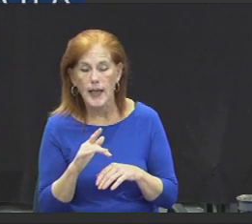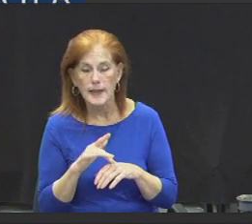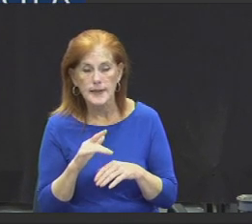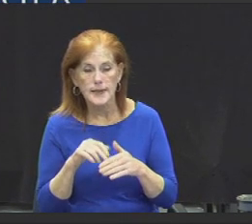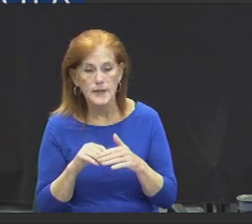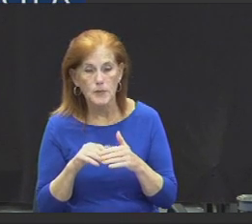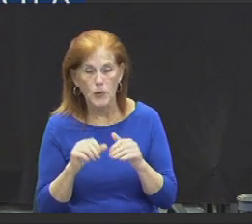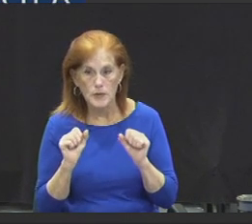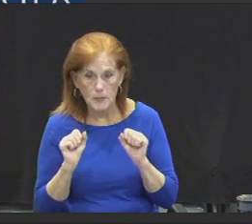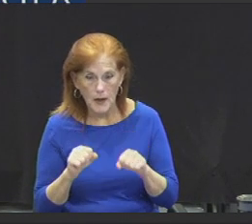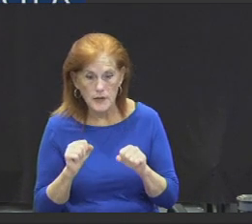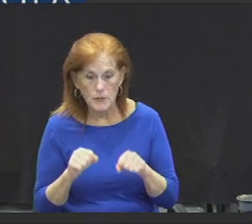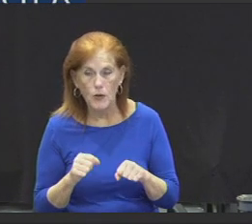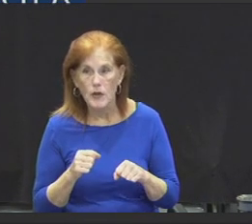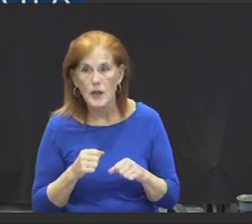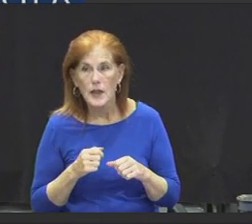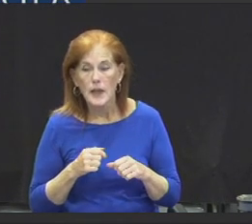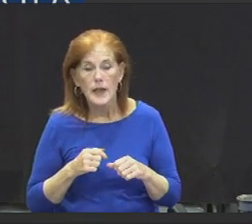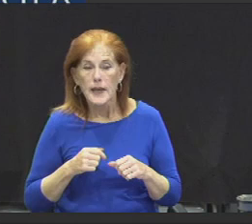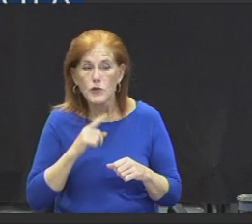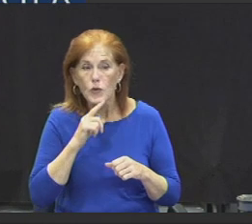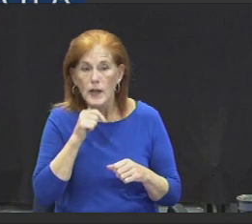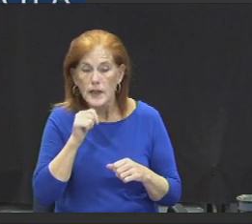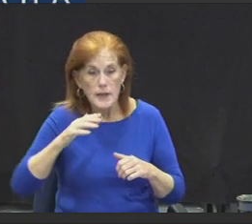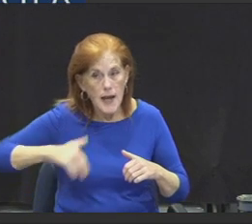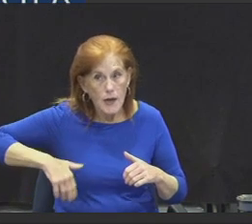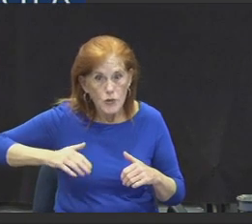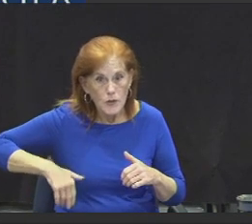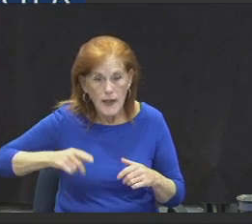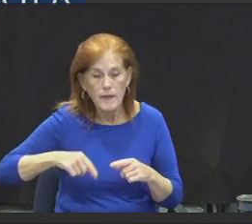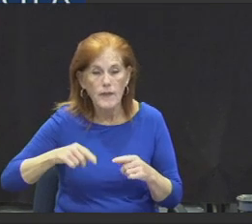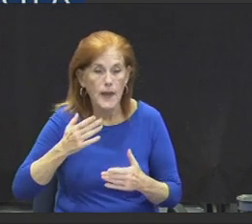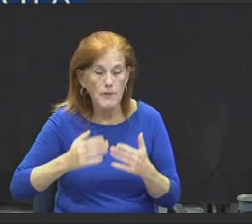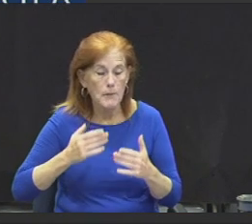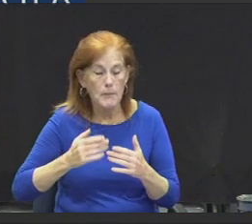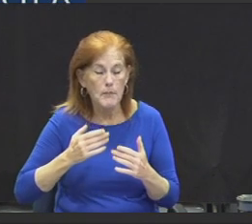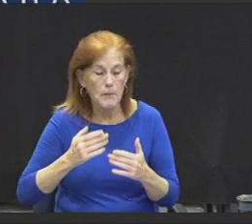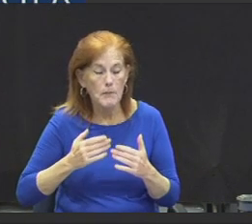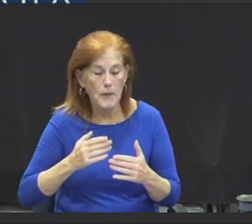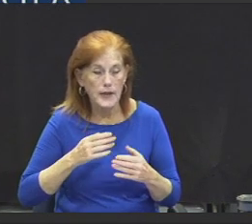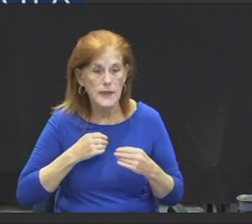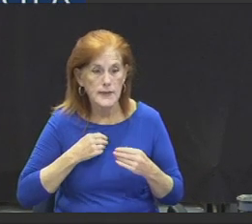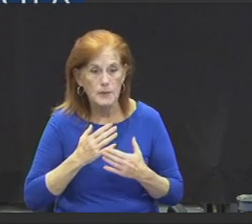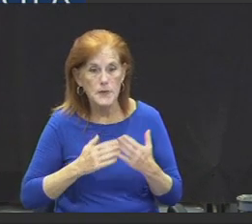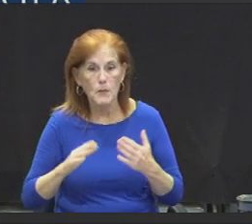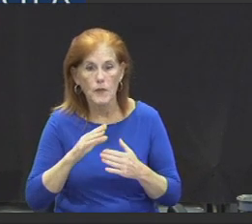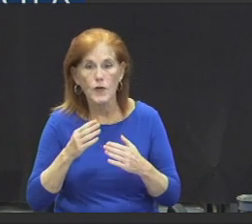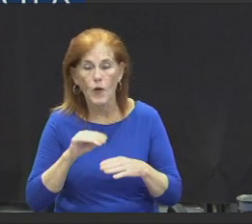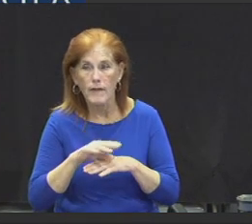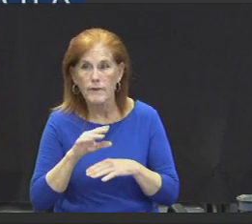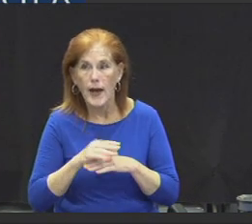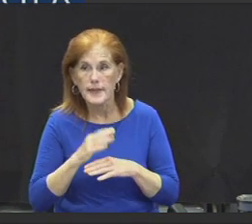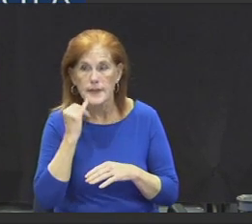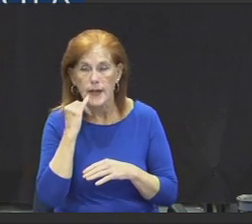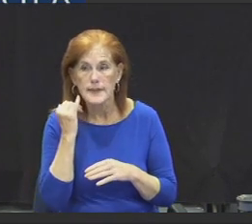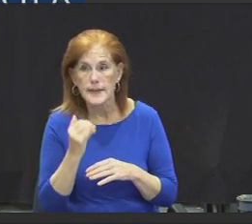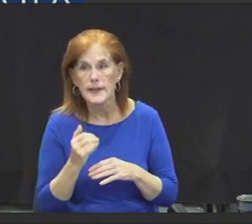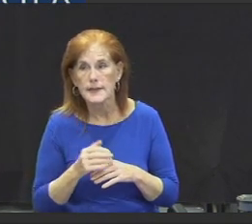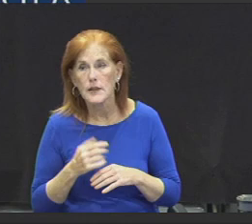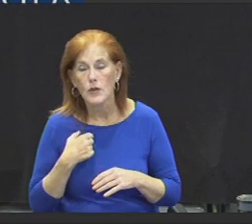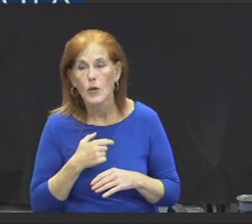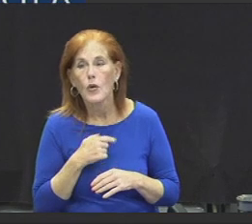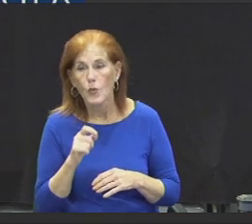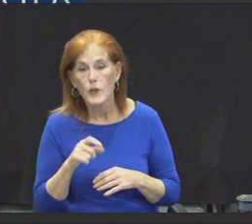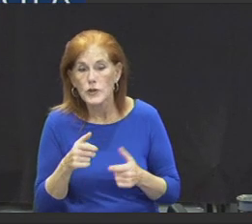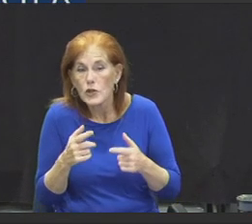possible. We're not too far down the road that they can't take into consideration the things that this group says, and I think we